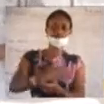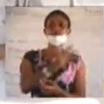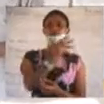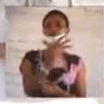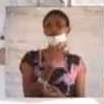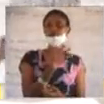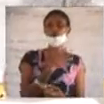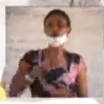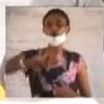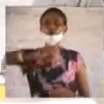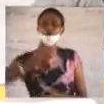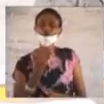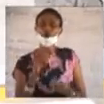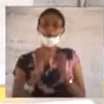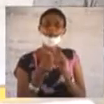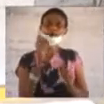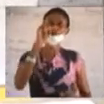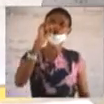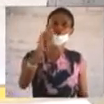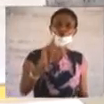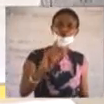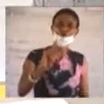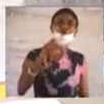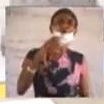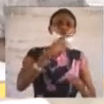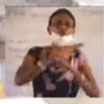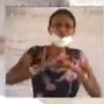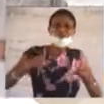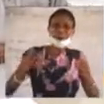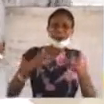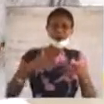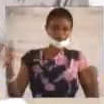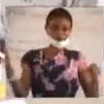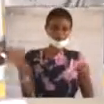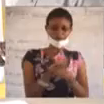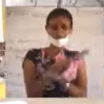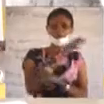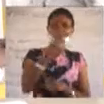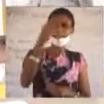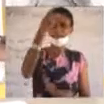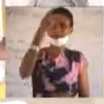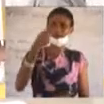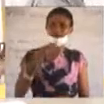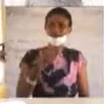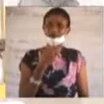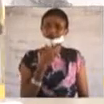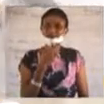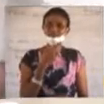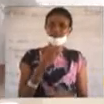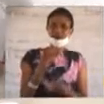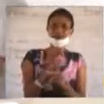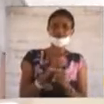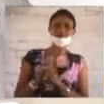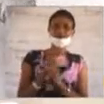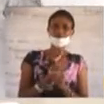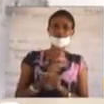drug addict. So we say that one of the causes of drug abuse is peer